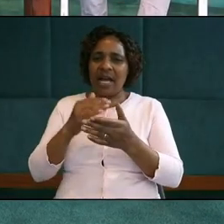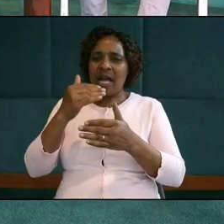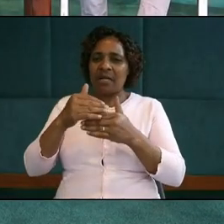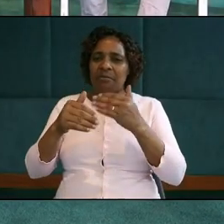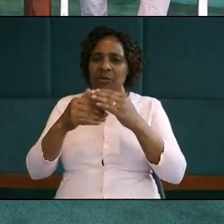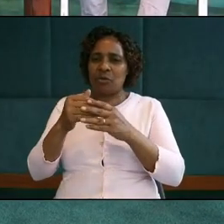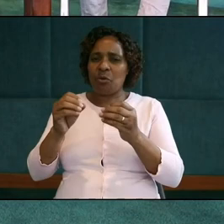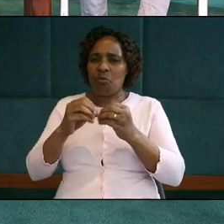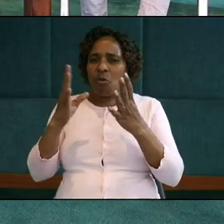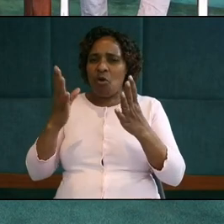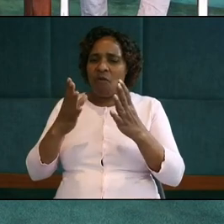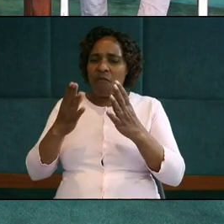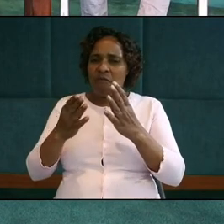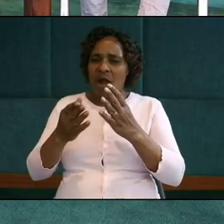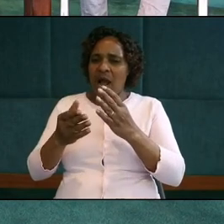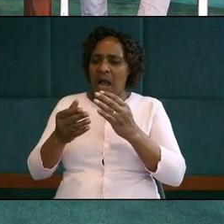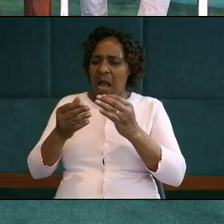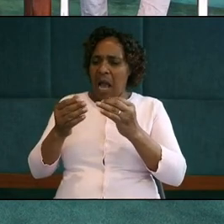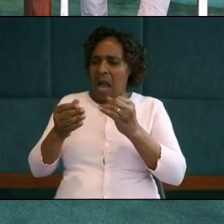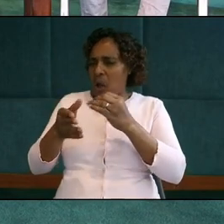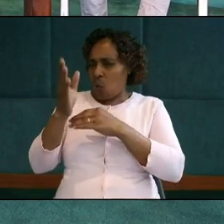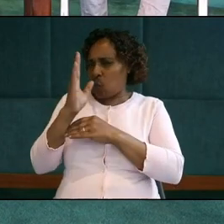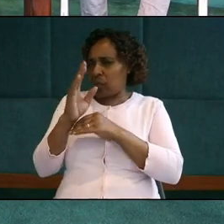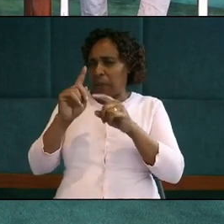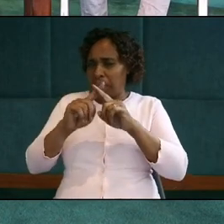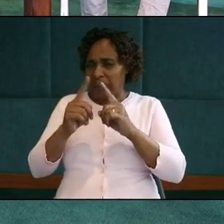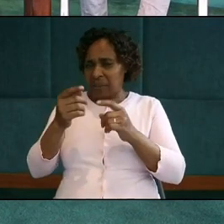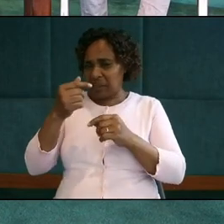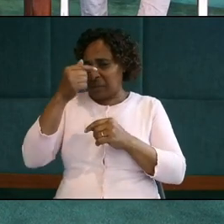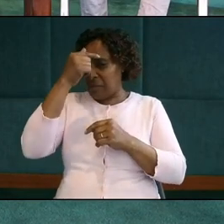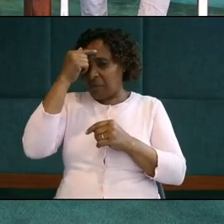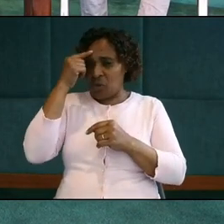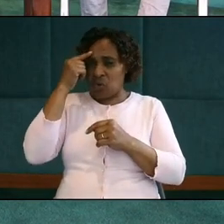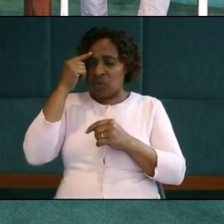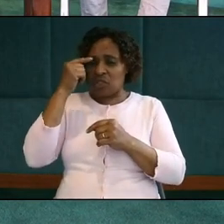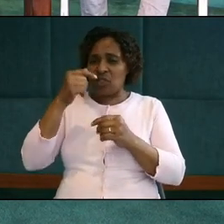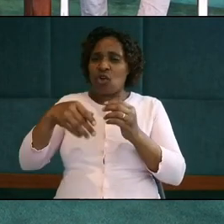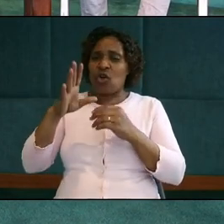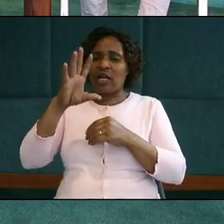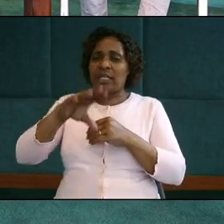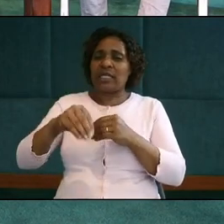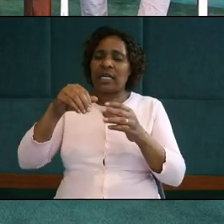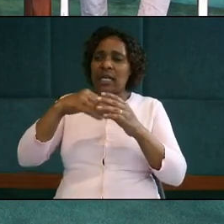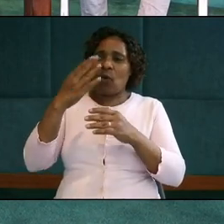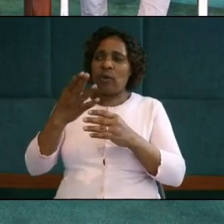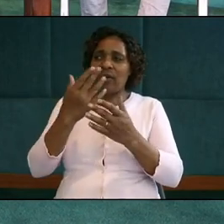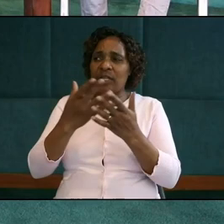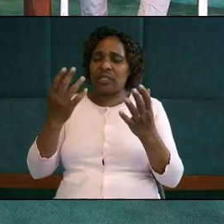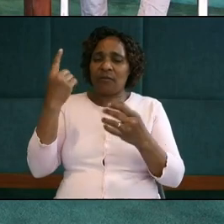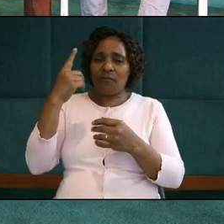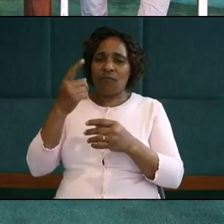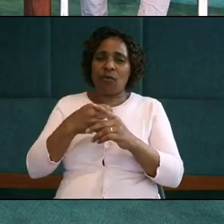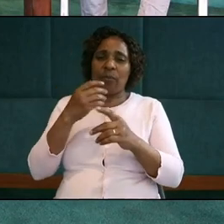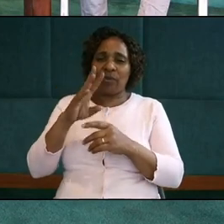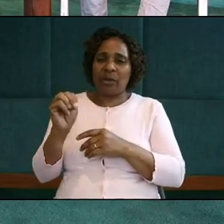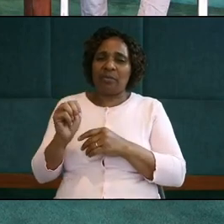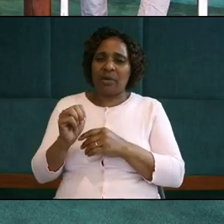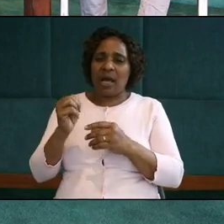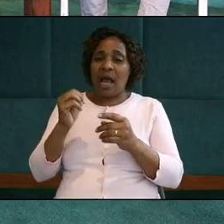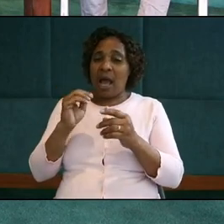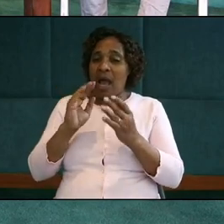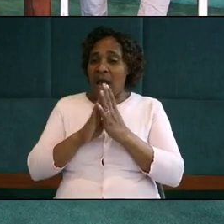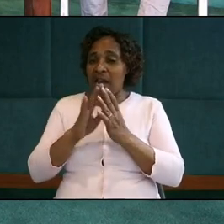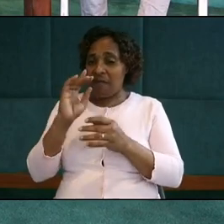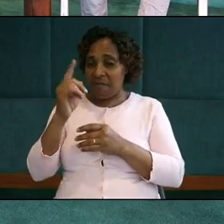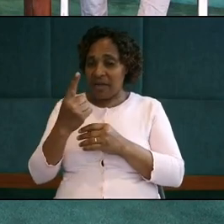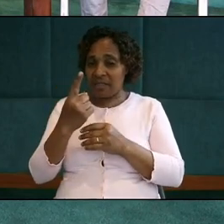of a God with a small g, of course, because that the God had taken his presence from them, mm-hmm. you see. And first of